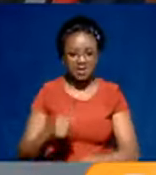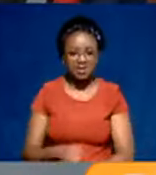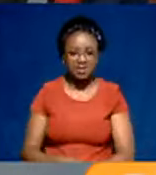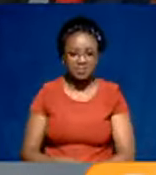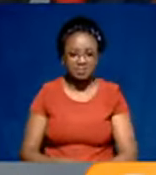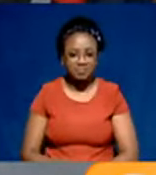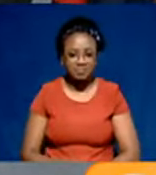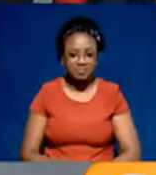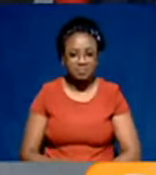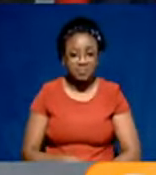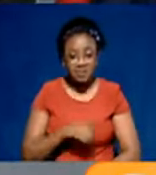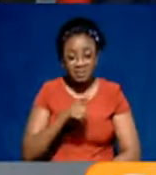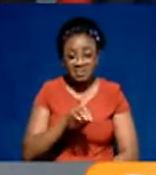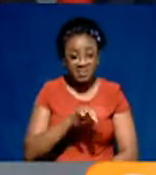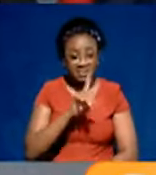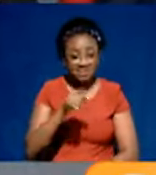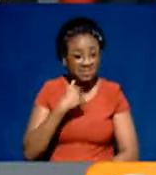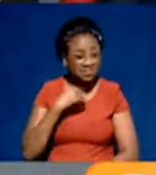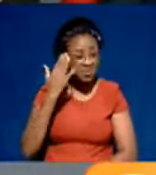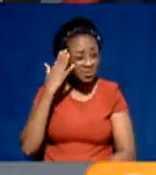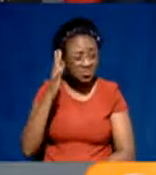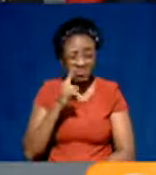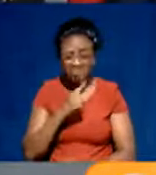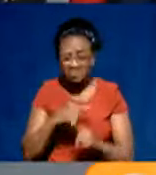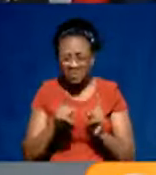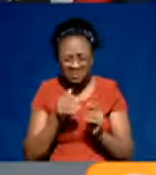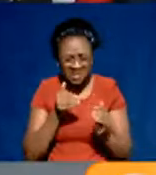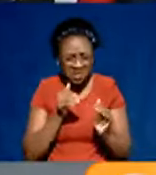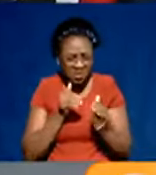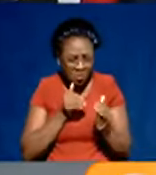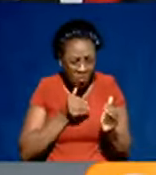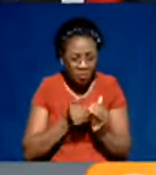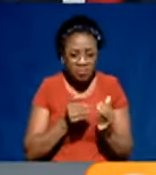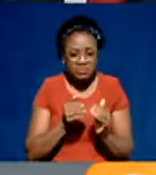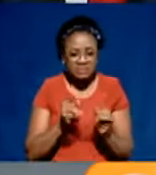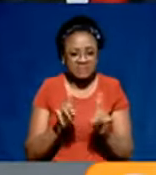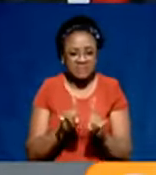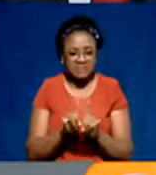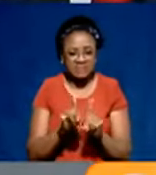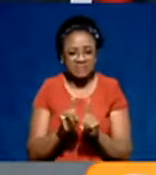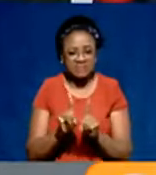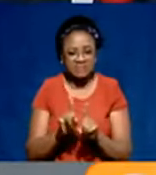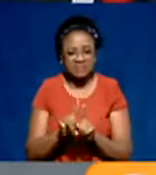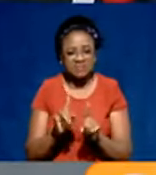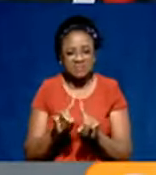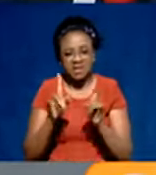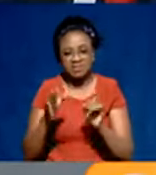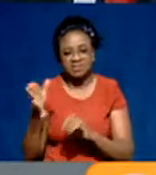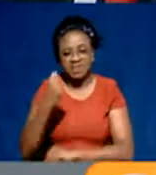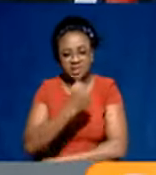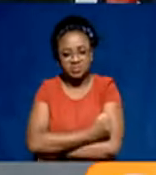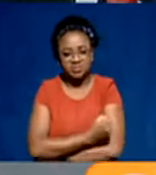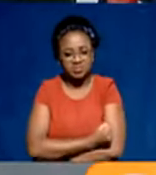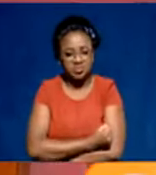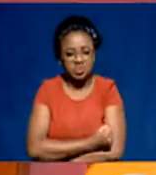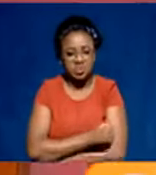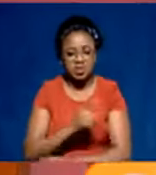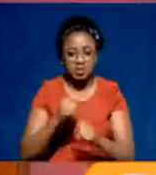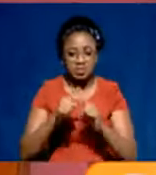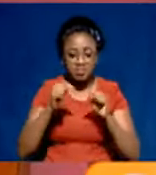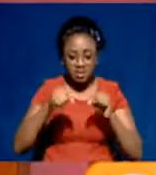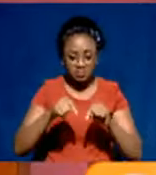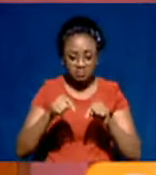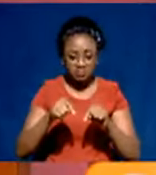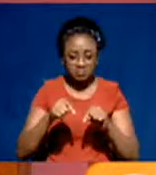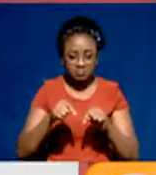It was not familiar. But it's somehow simpler than the exams we've been doing, the internal exams. Uh-huh. But I must say, this year's exam was